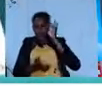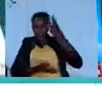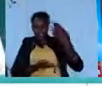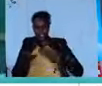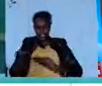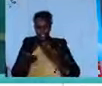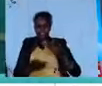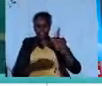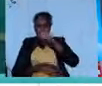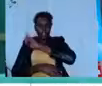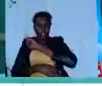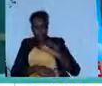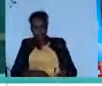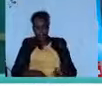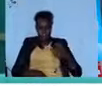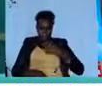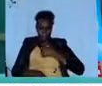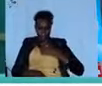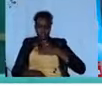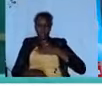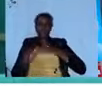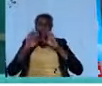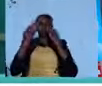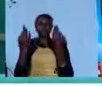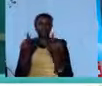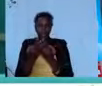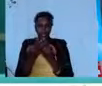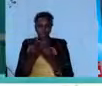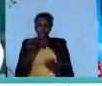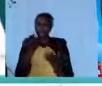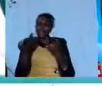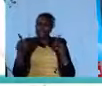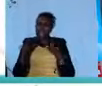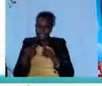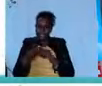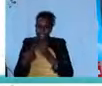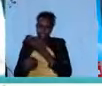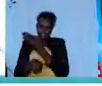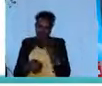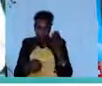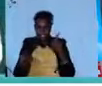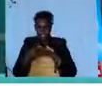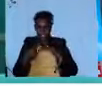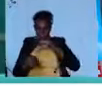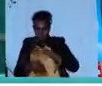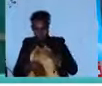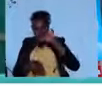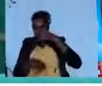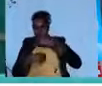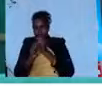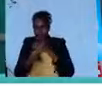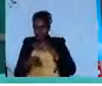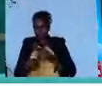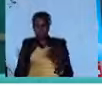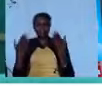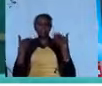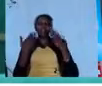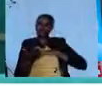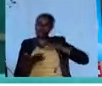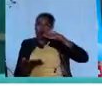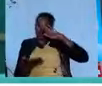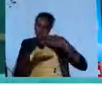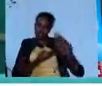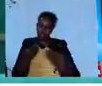Lord, me and my family. May it be the choice that you'll make today and forevermore